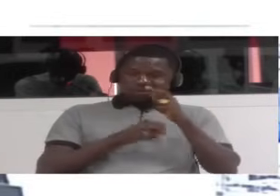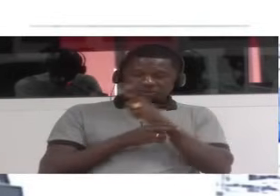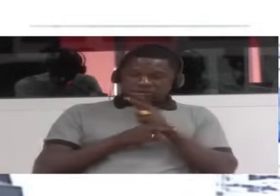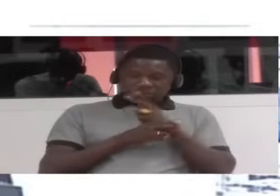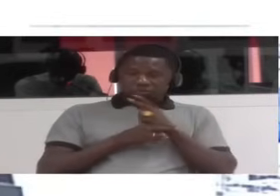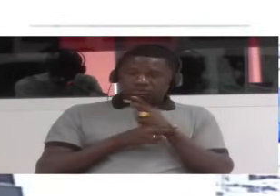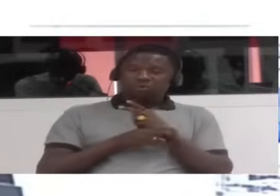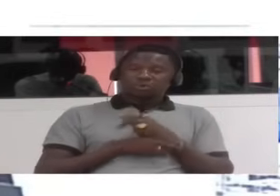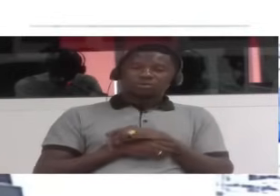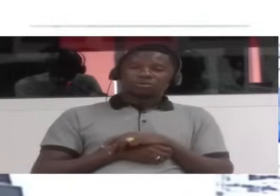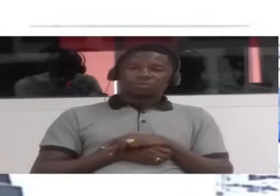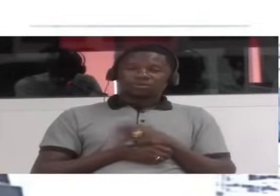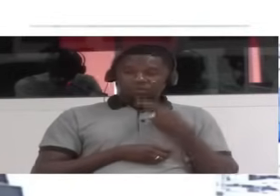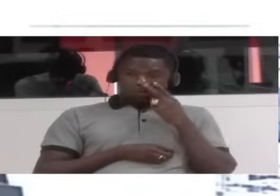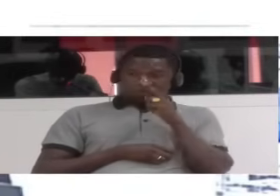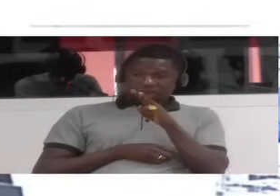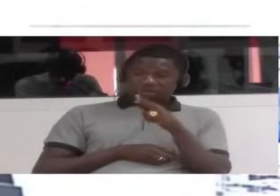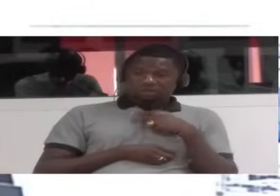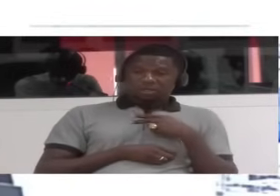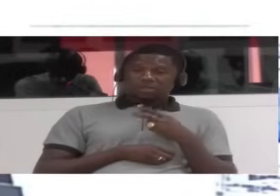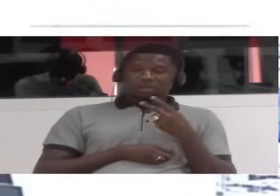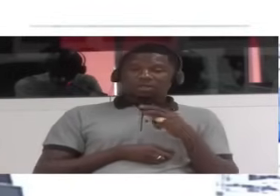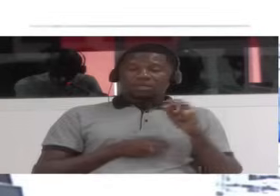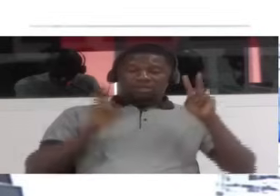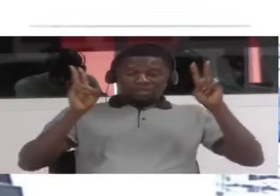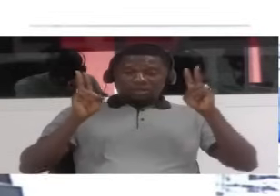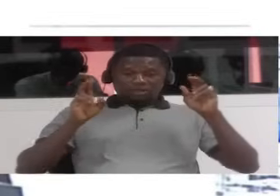they were seen by Yaya Jammeh's separate.